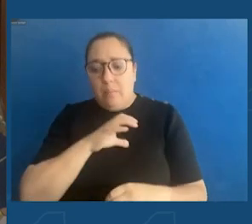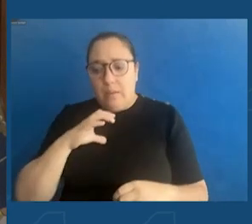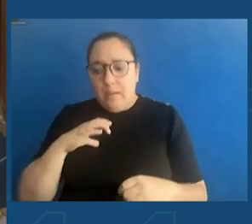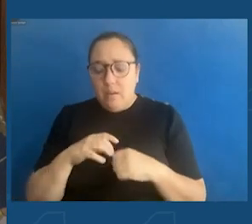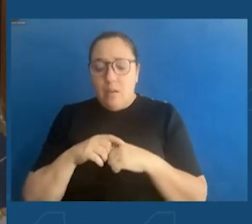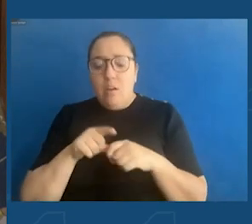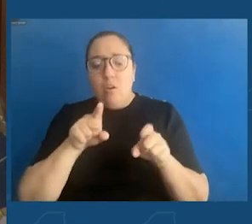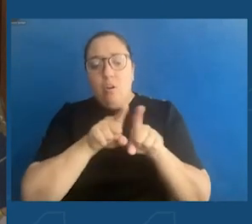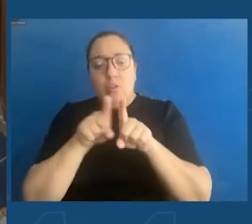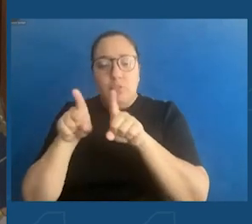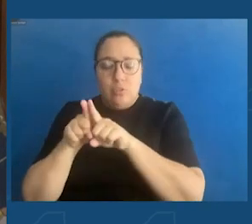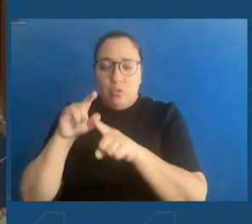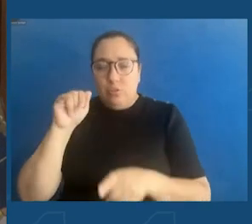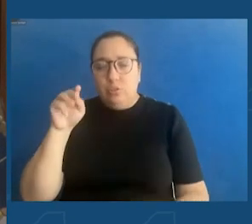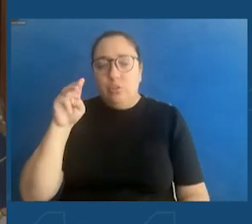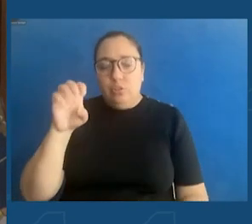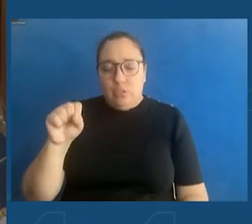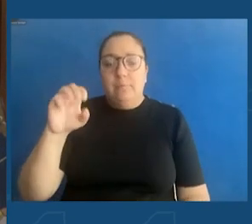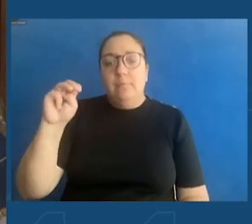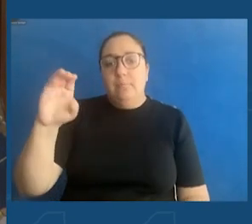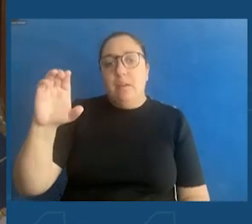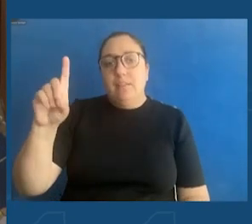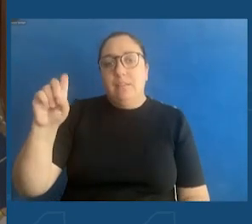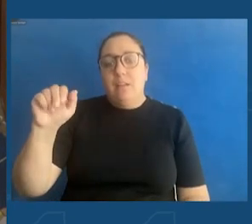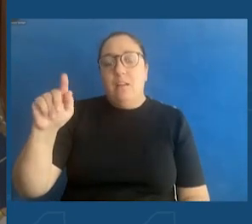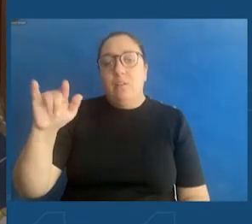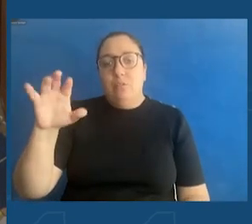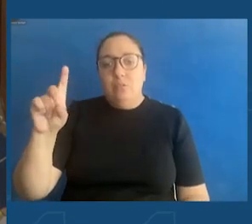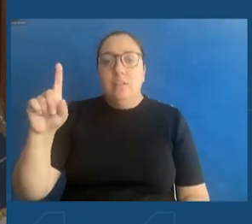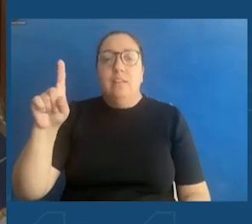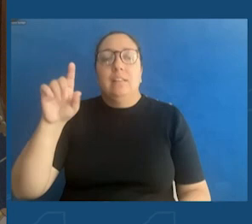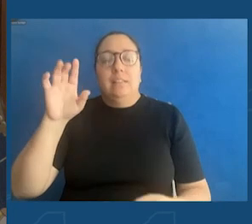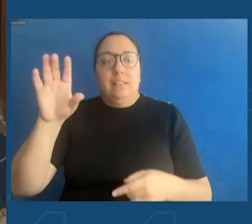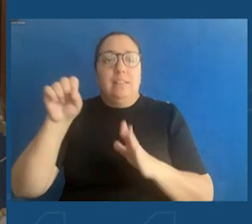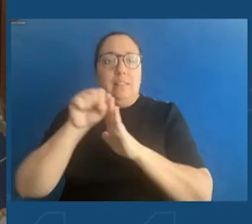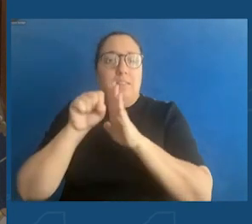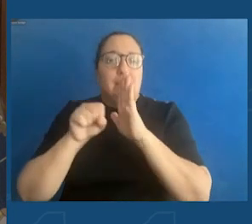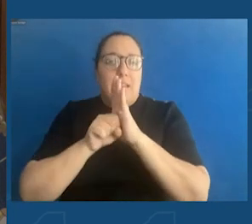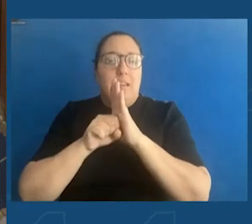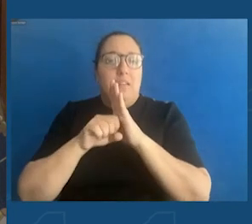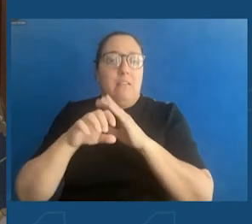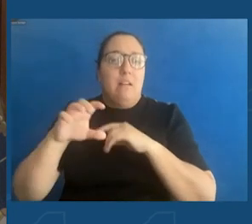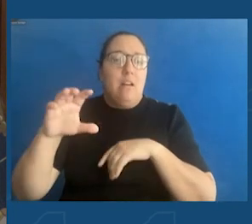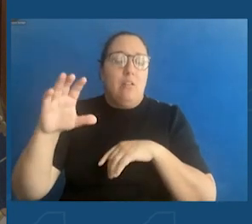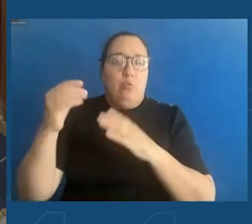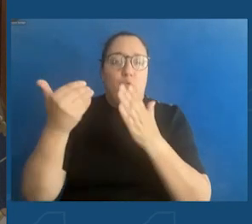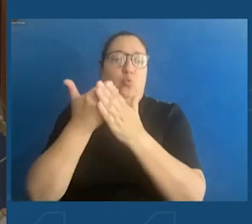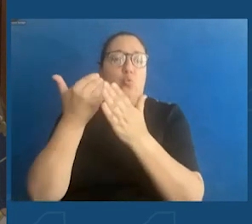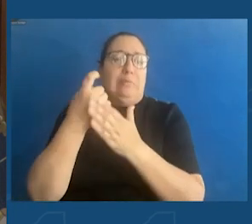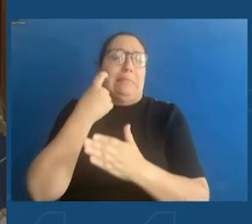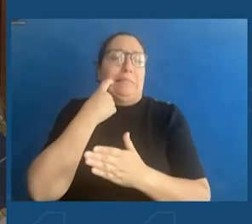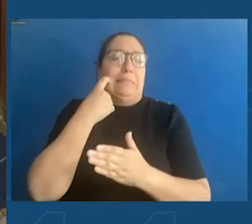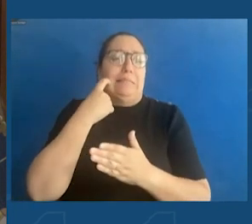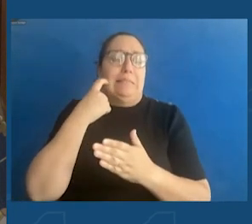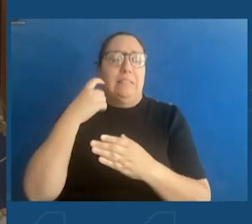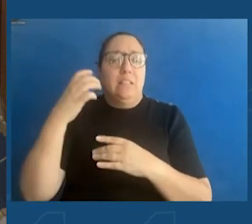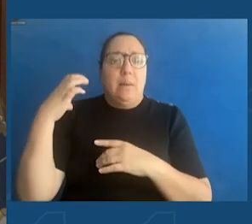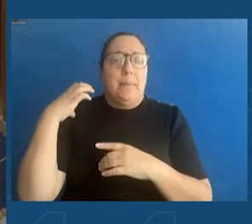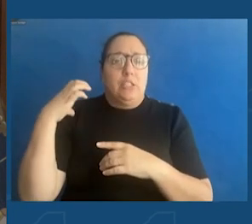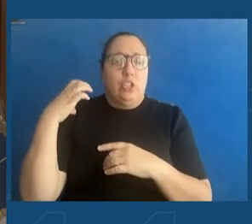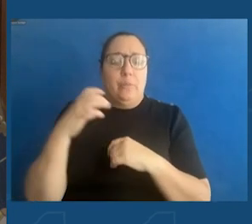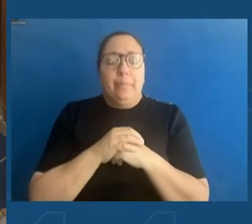have James McDonald, the acting state health commissioner. Give a round of applause to our newest commissioner, and to